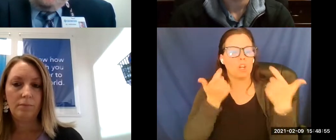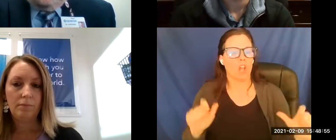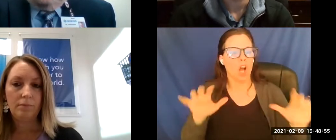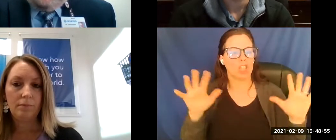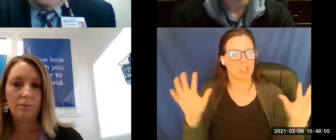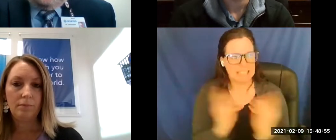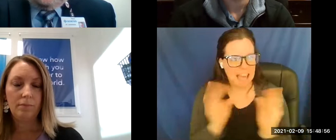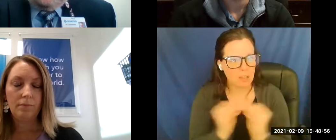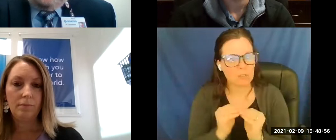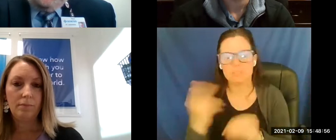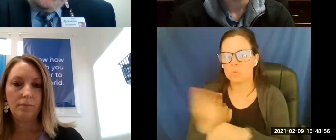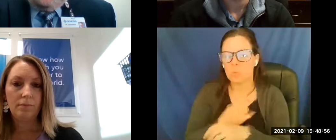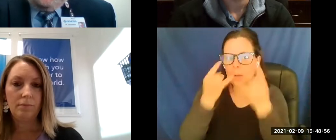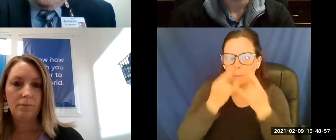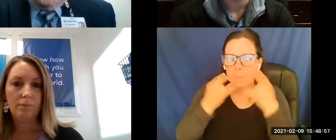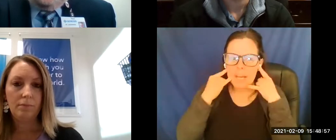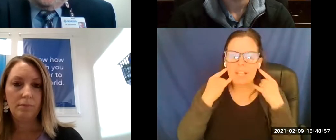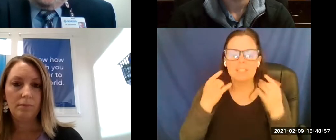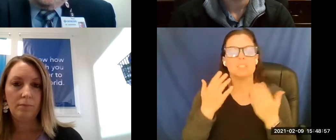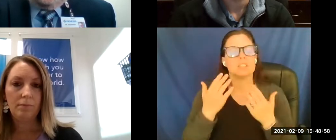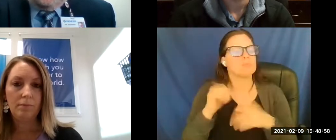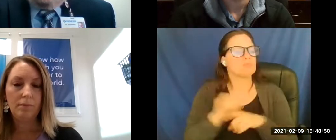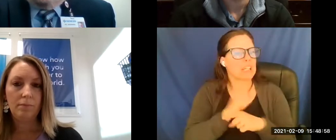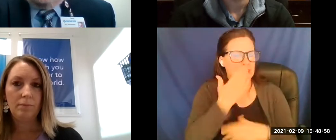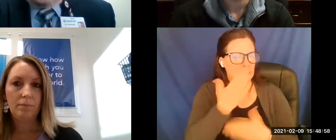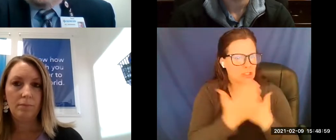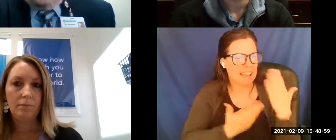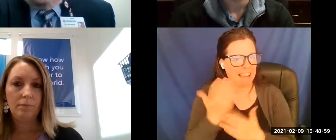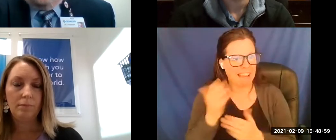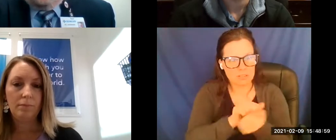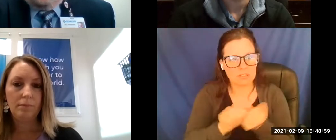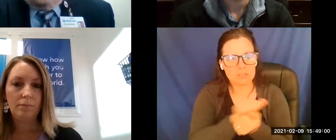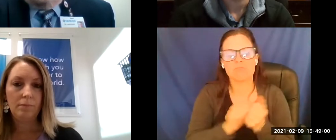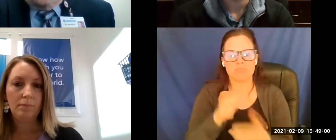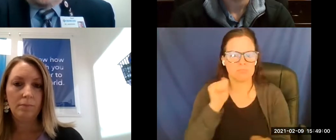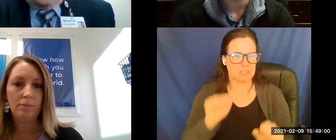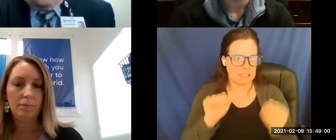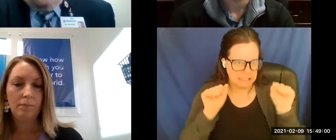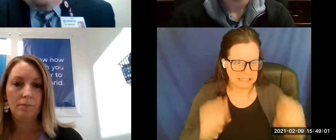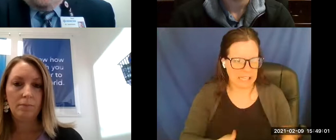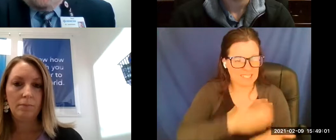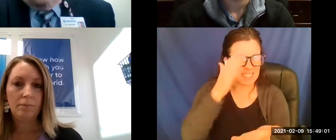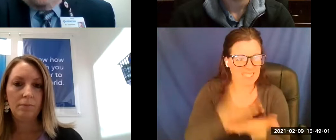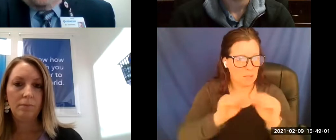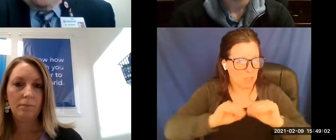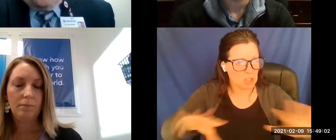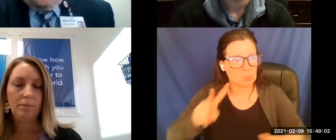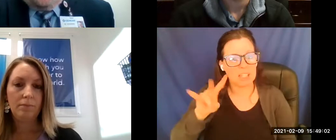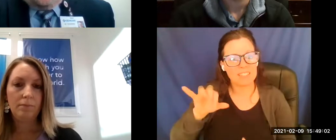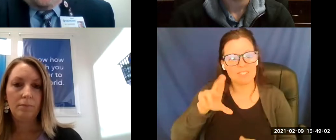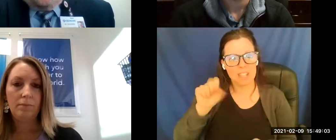we practice, good hand hygiene, we can prevent the spread of viruses like COVID and